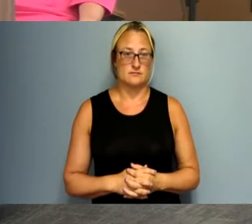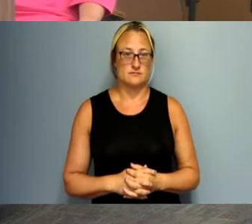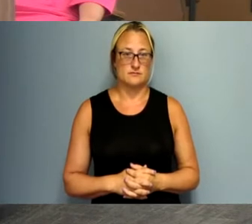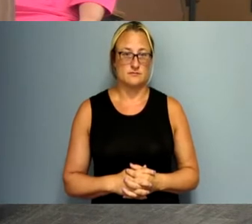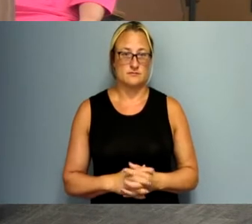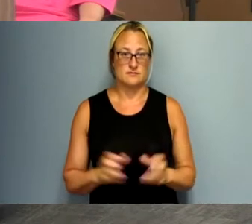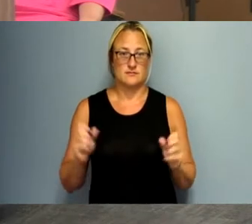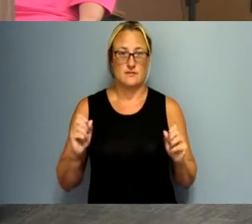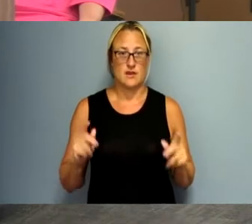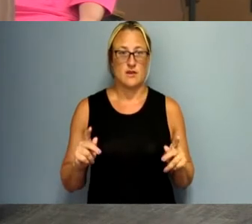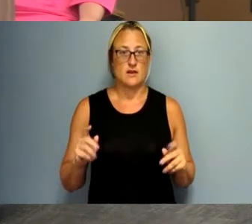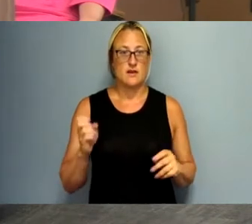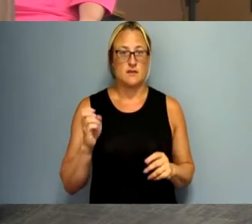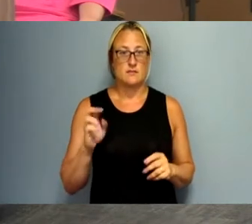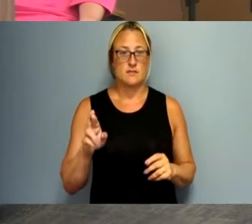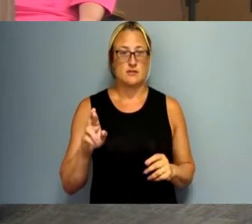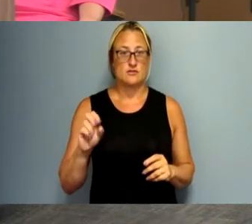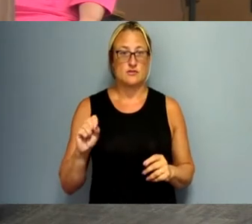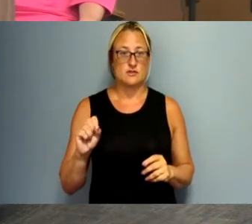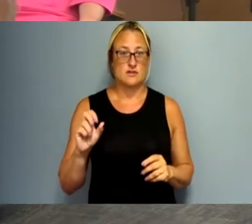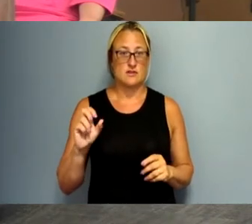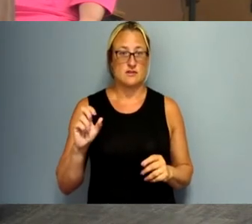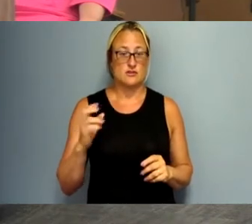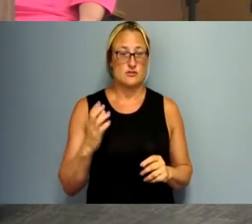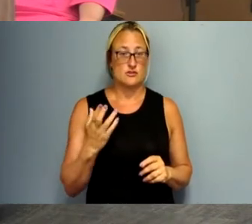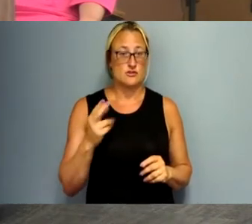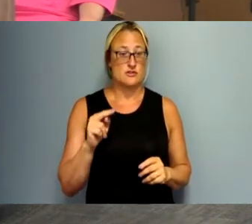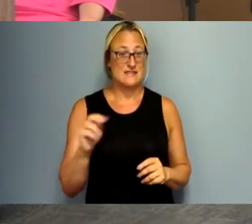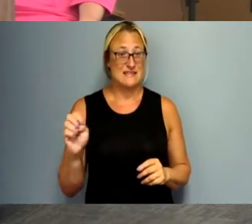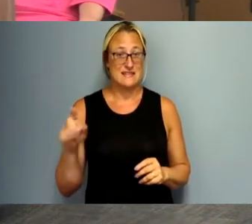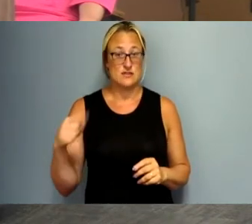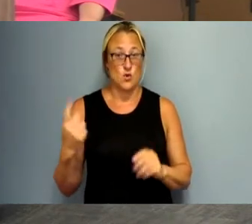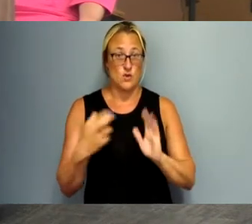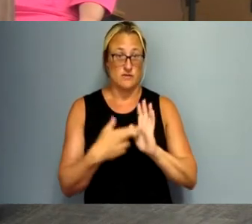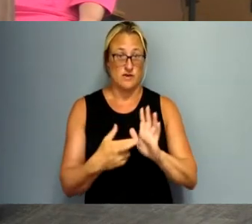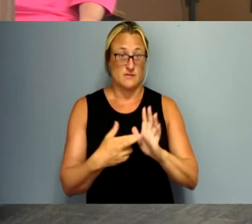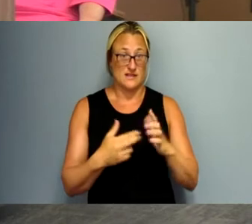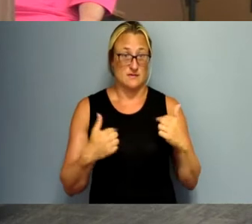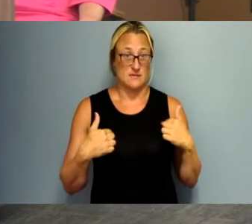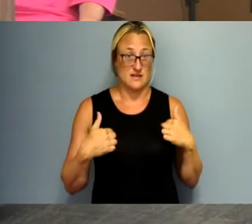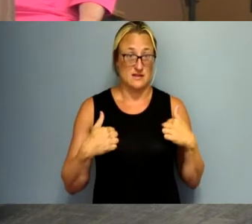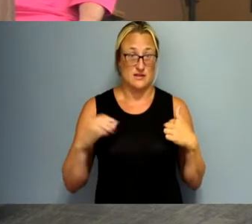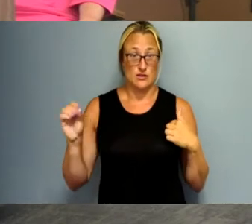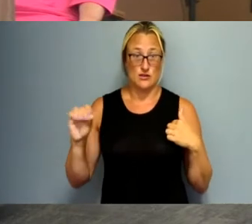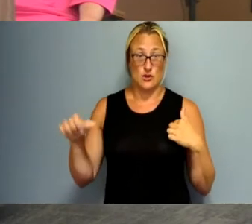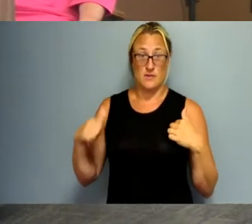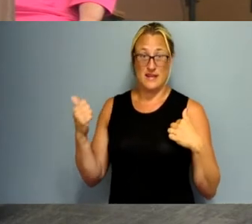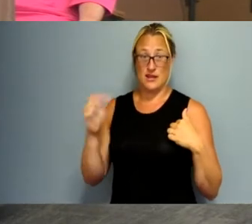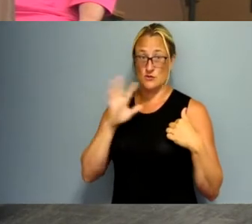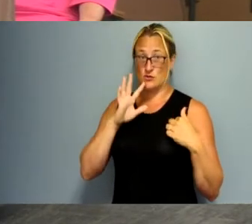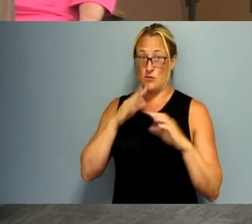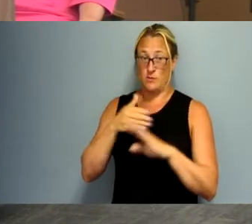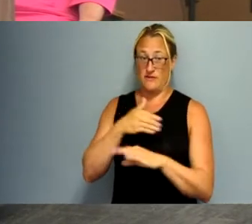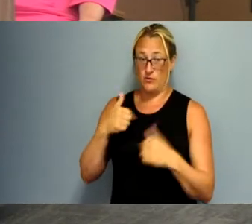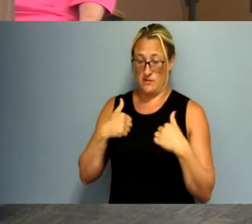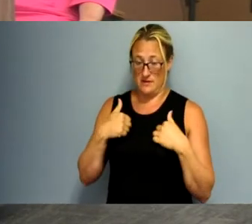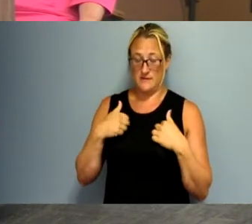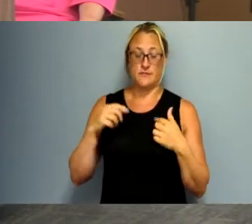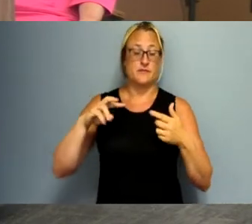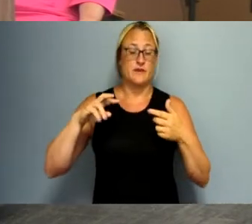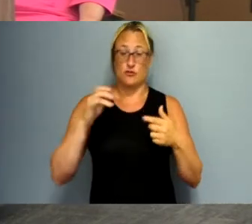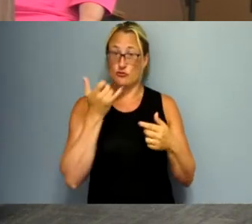Okay, Mr. Schnee is only representing me, no one else that spoke before me, so you have that wrong. Number two, Mr.